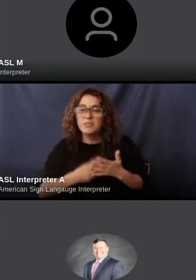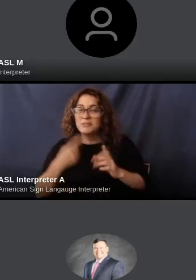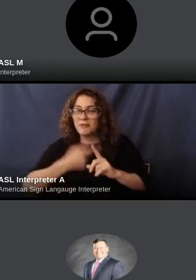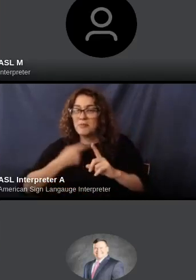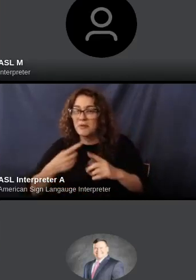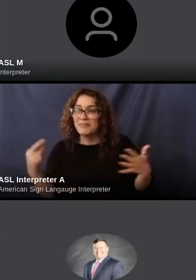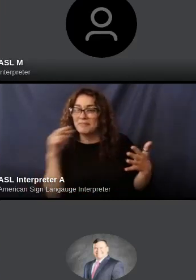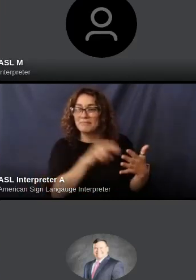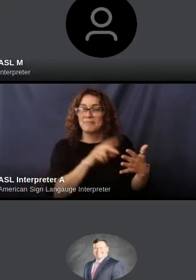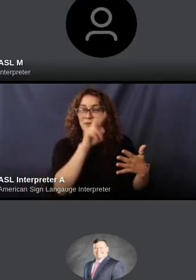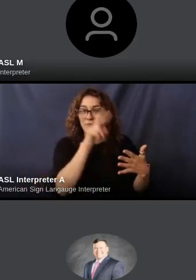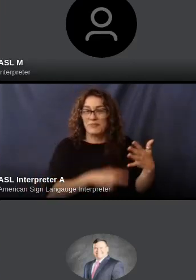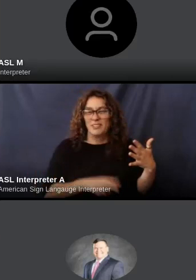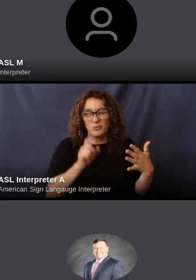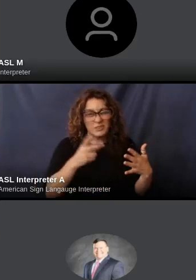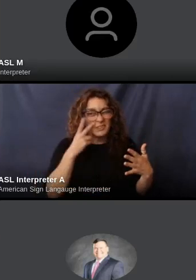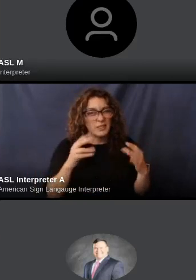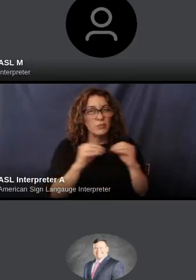it.